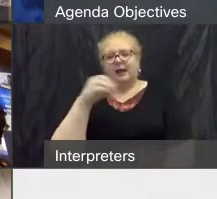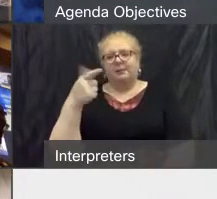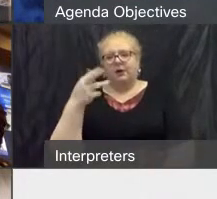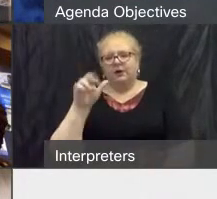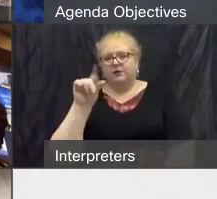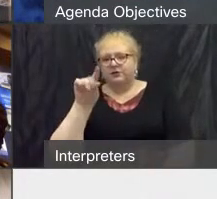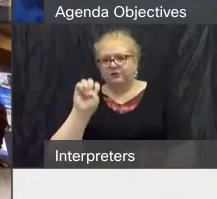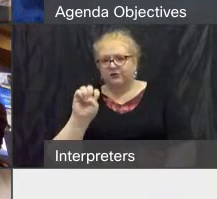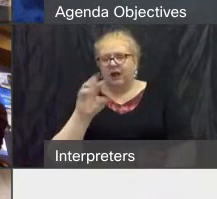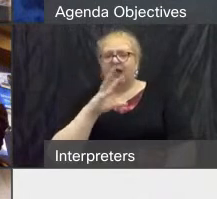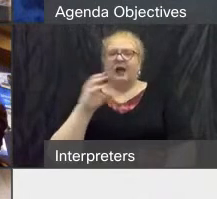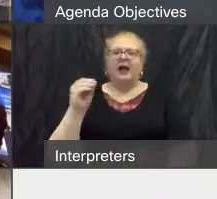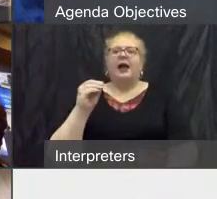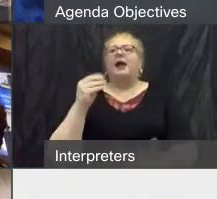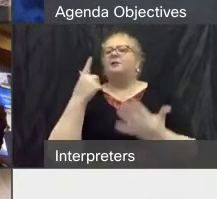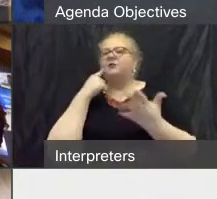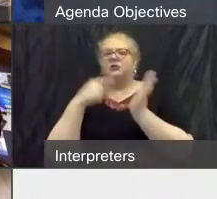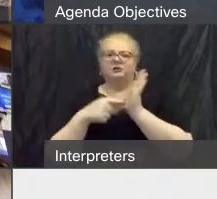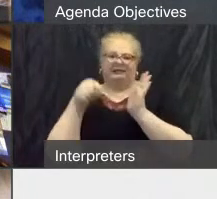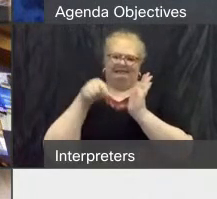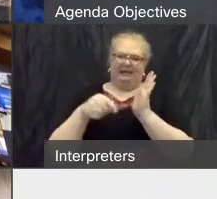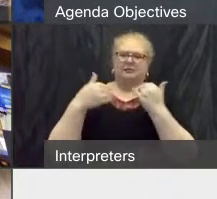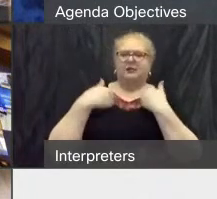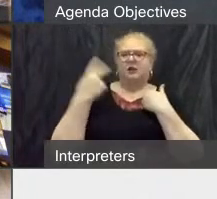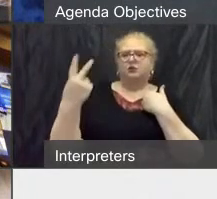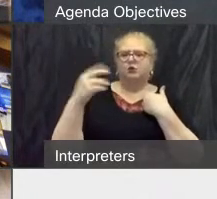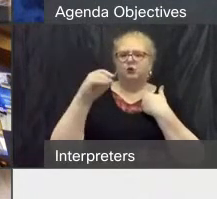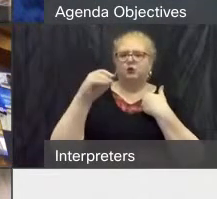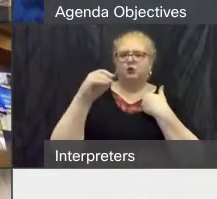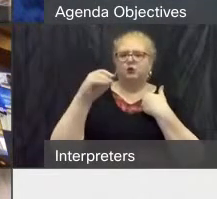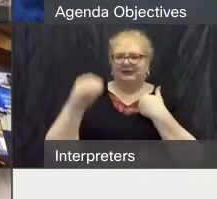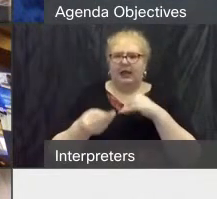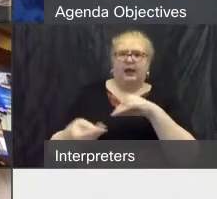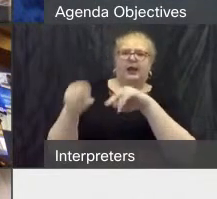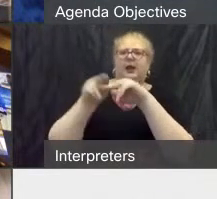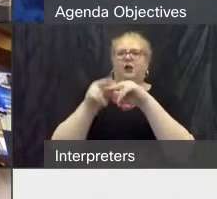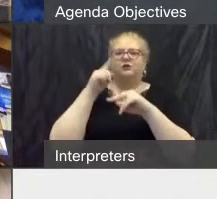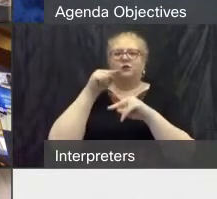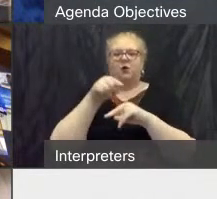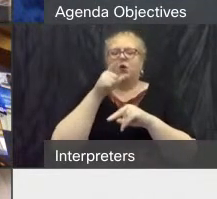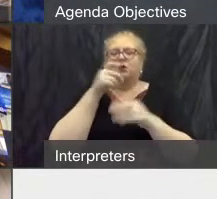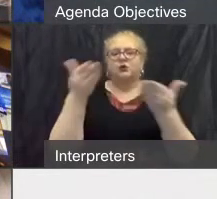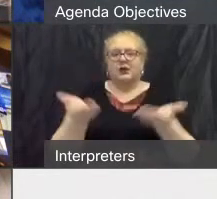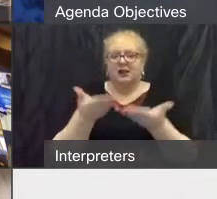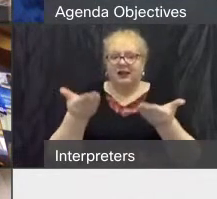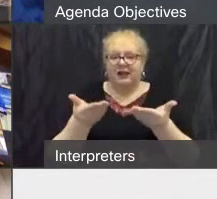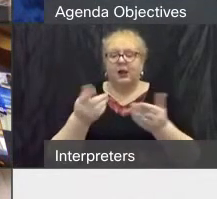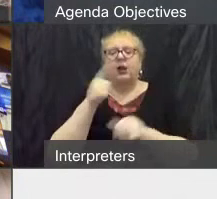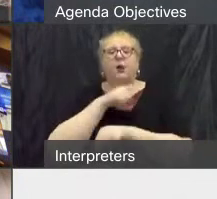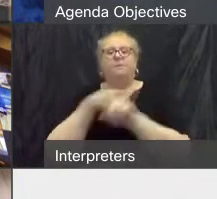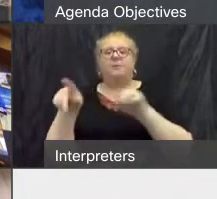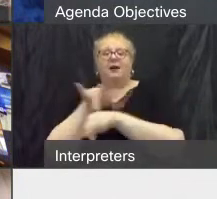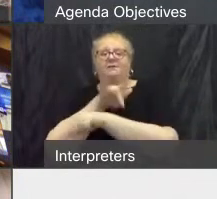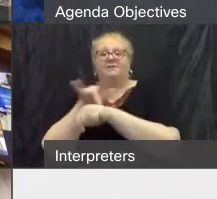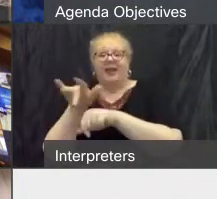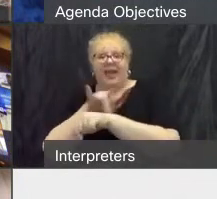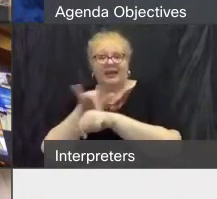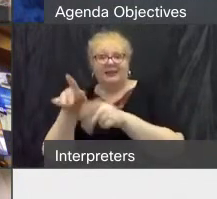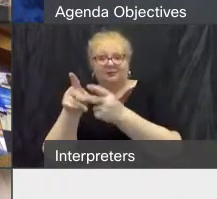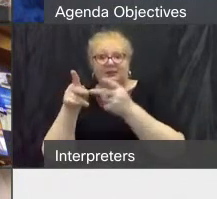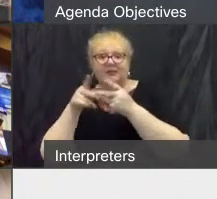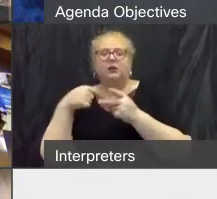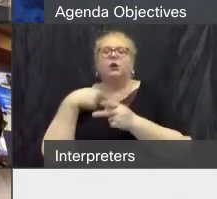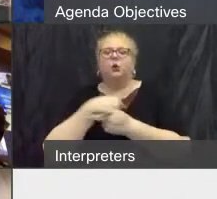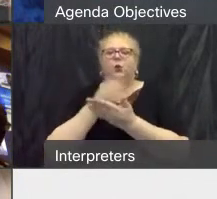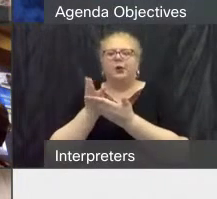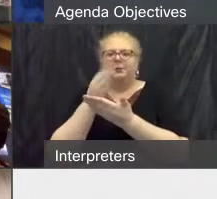got a 2% salary increase in here for those that are currently here. For the vacant positions, we budget those